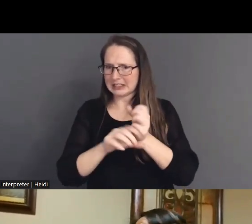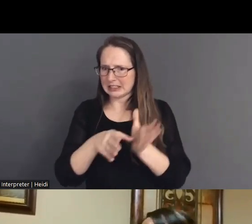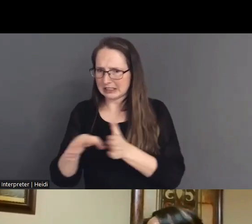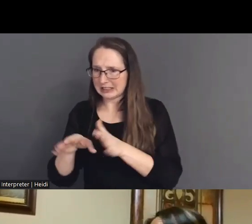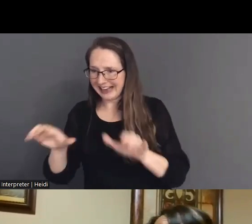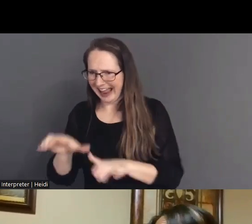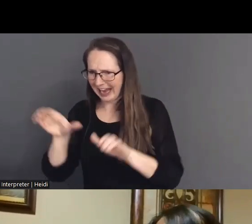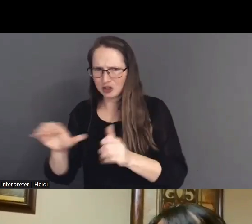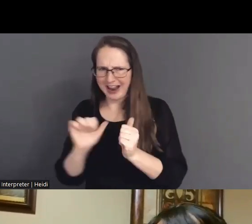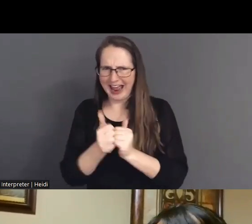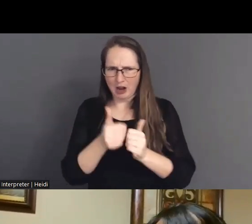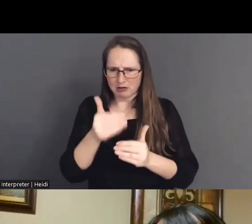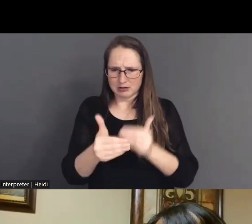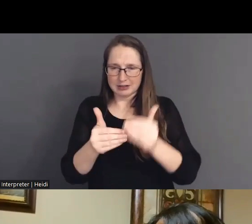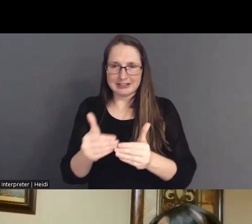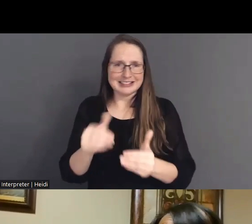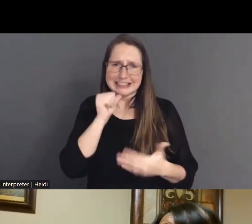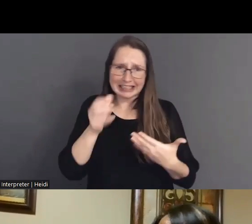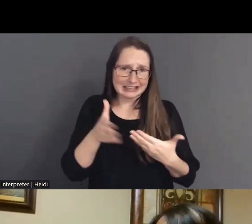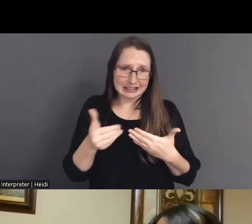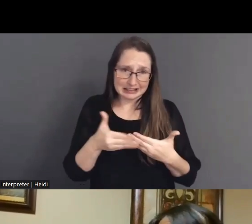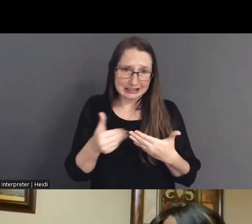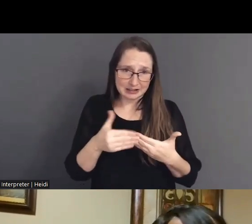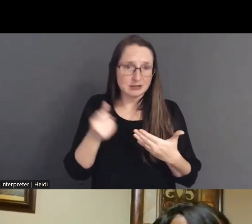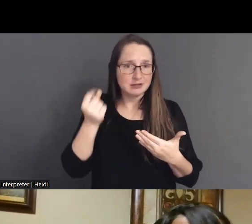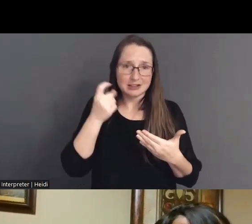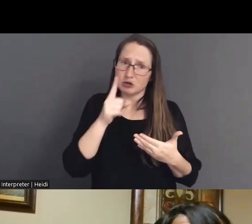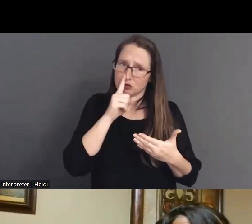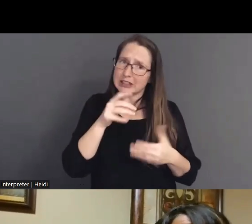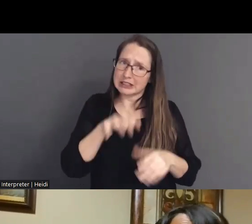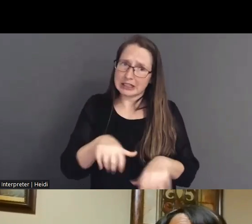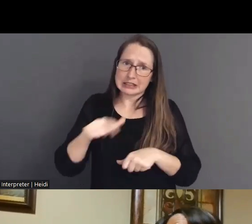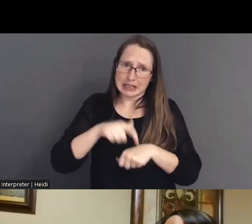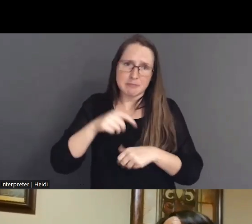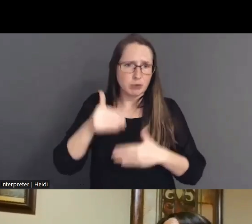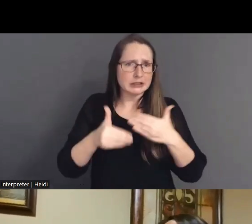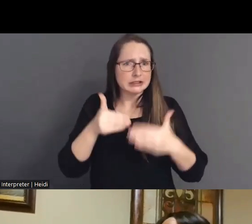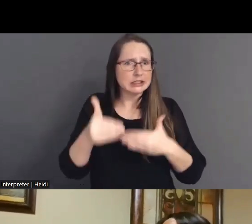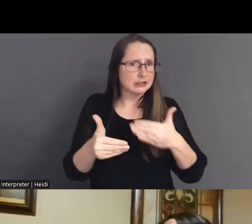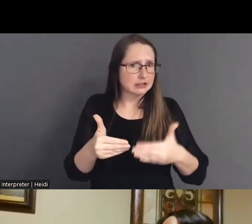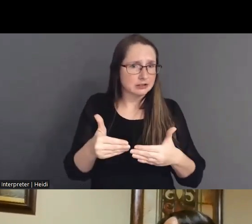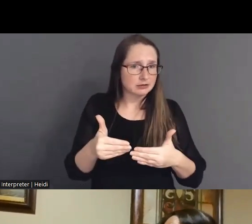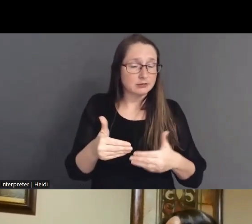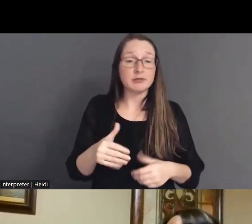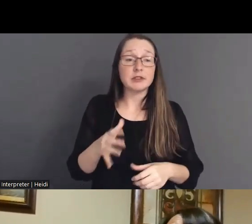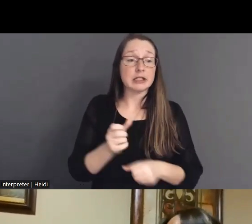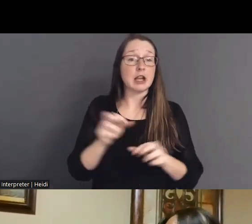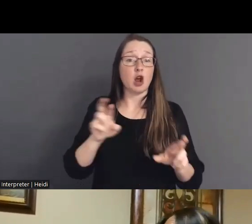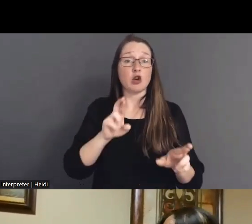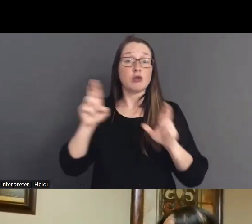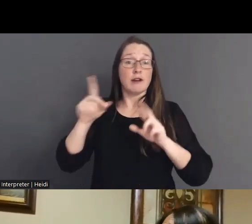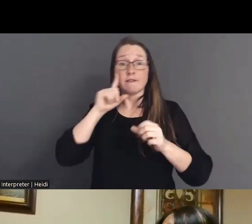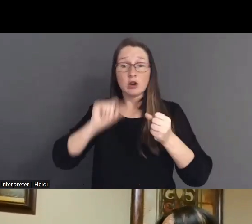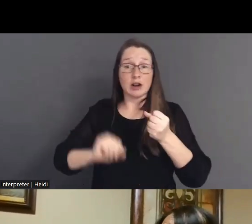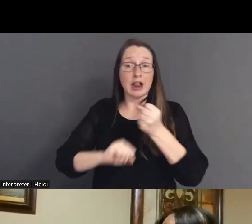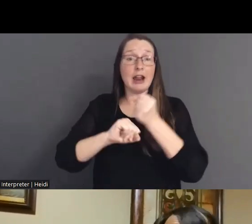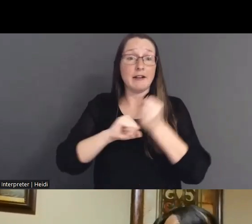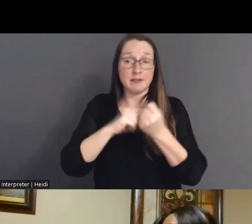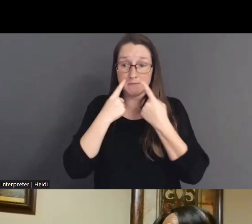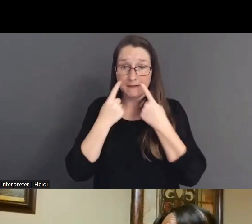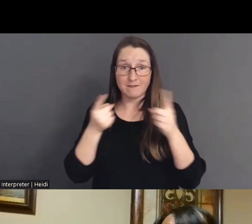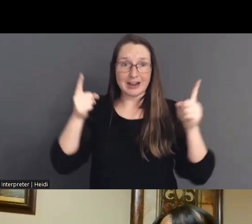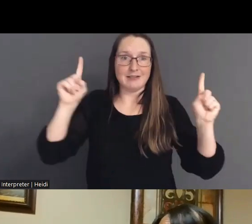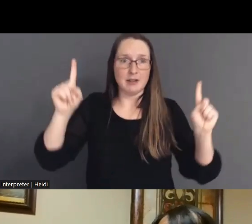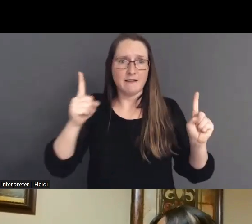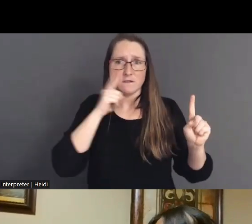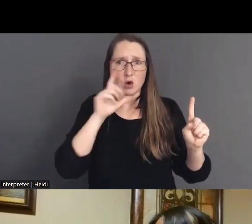action, because it's not that easy and it's a process. So to prepare to advocate effectively for